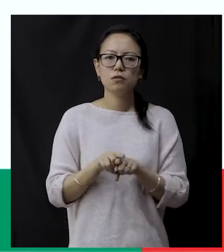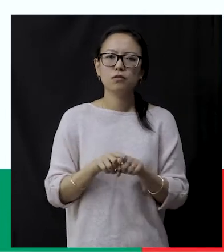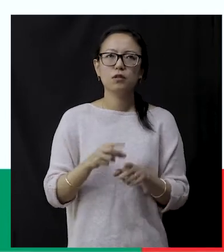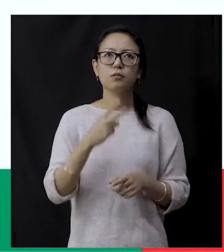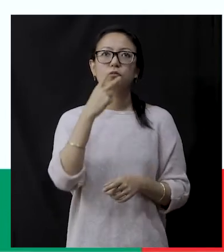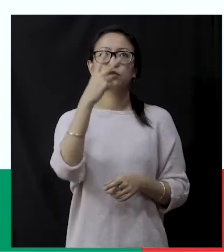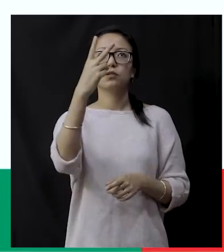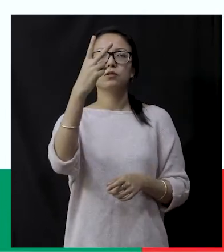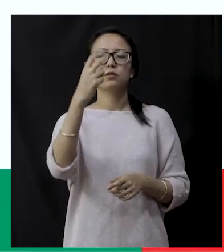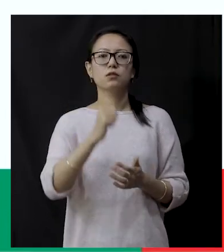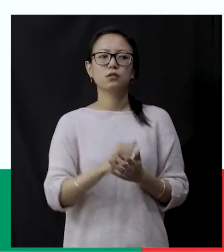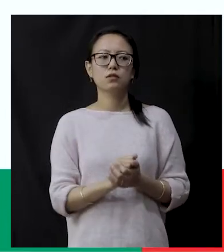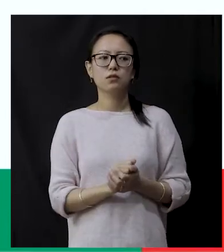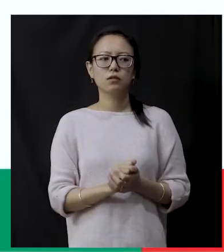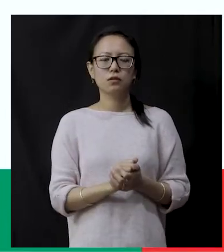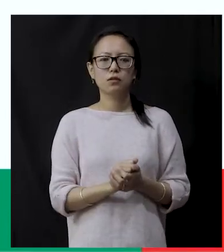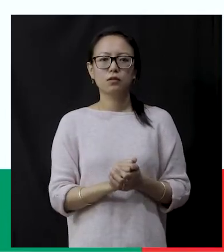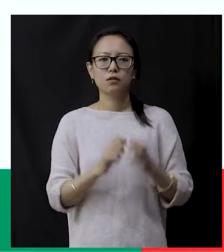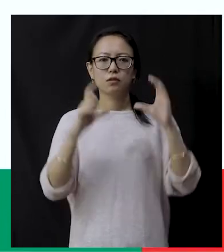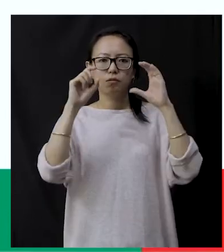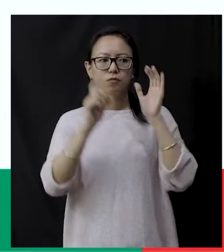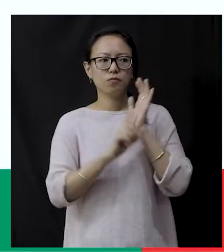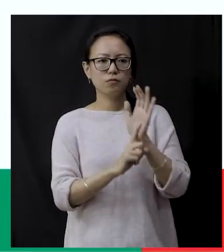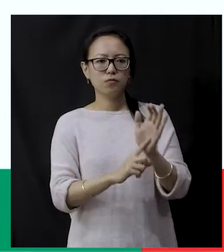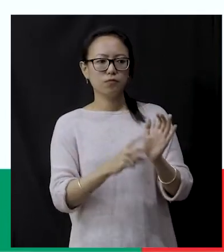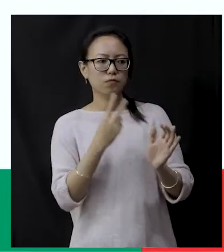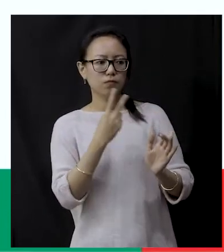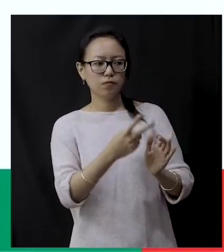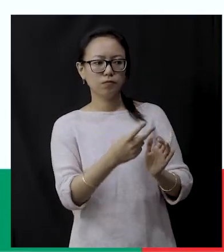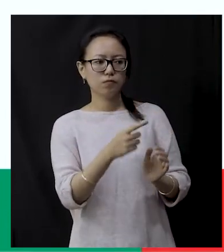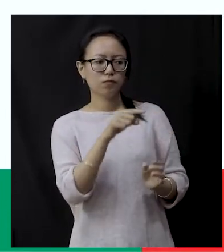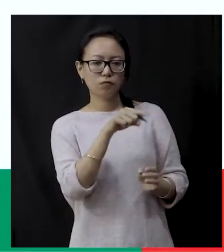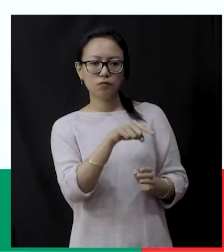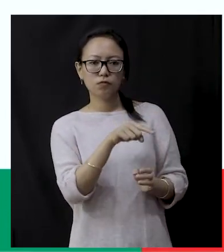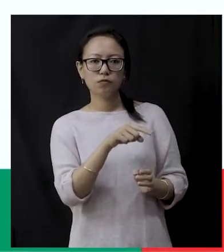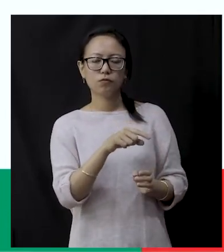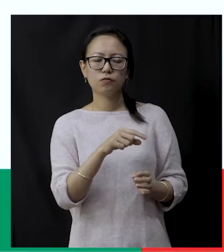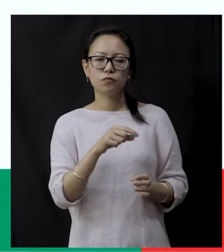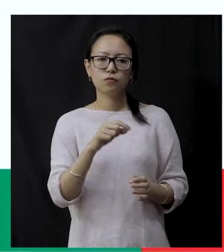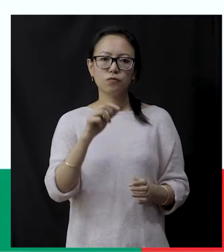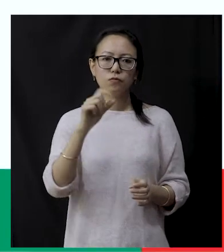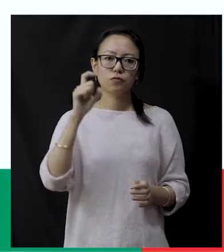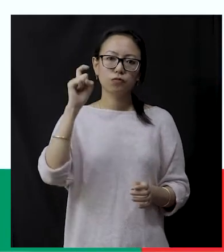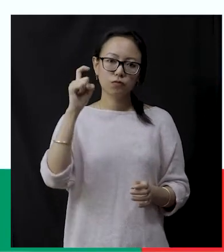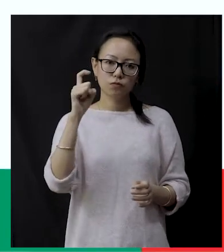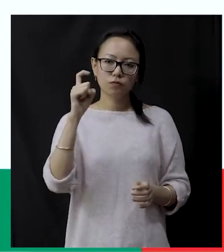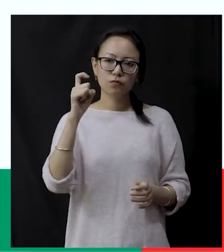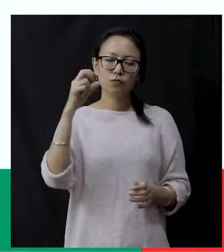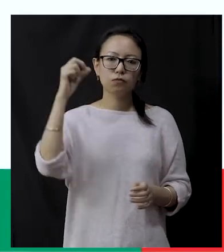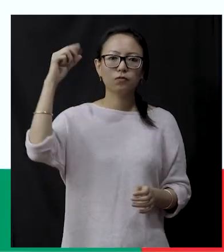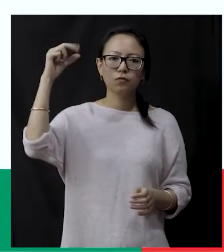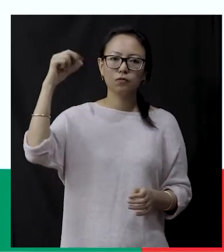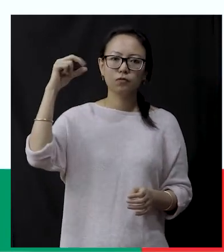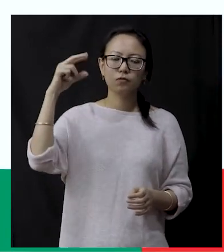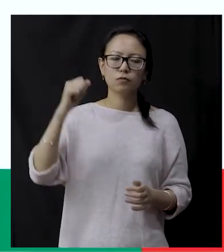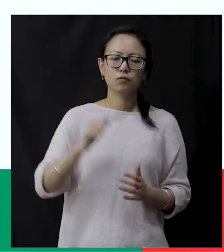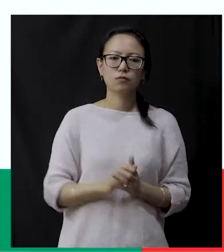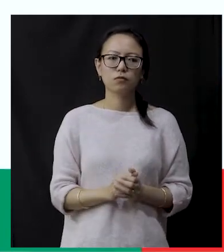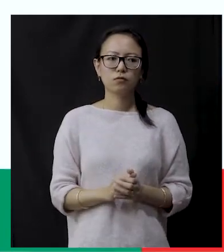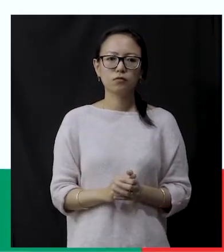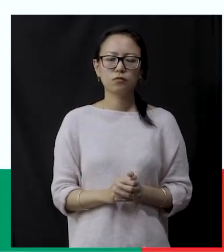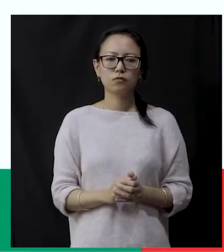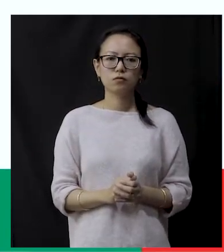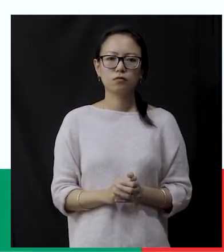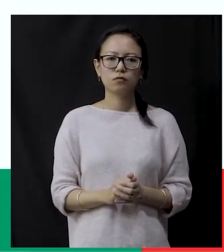3, 4, 5, 6, 7. Now these 7 stars, it looks like